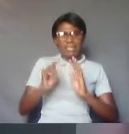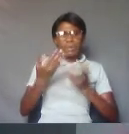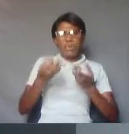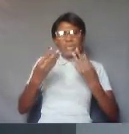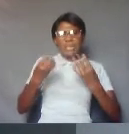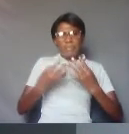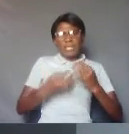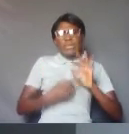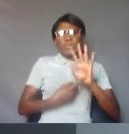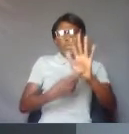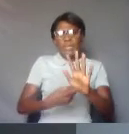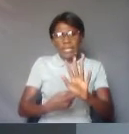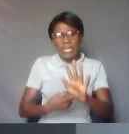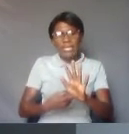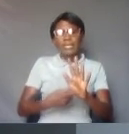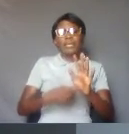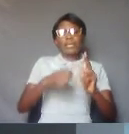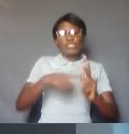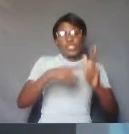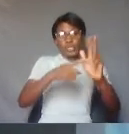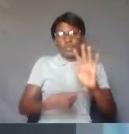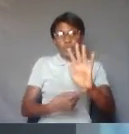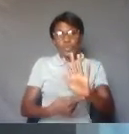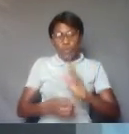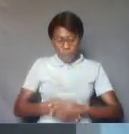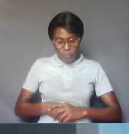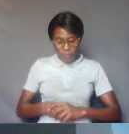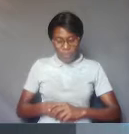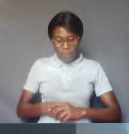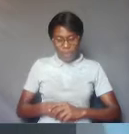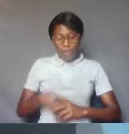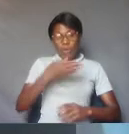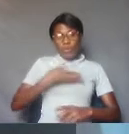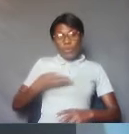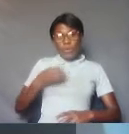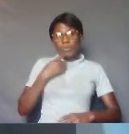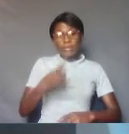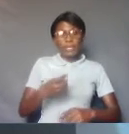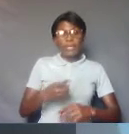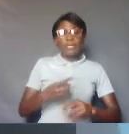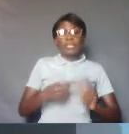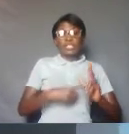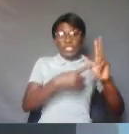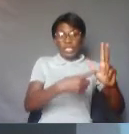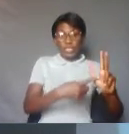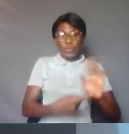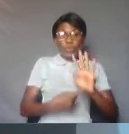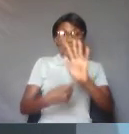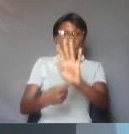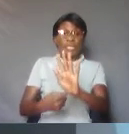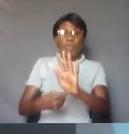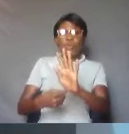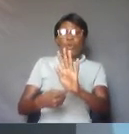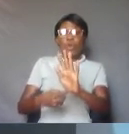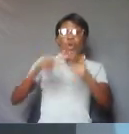shows himself through gesture. And she says the following: Jesus, as a sign of God rather than the word of